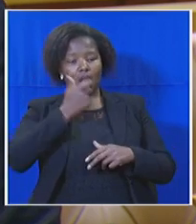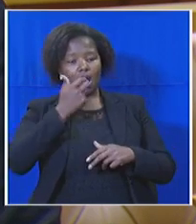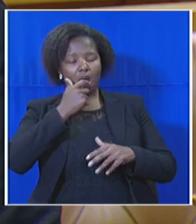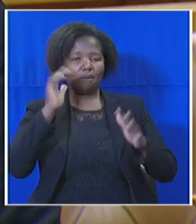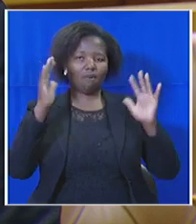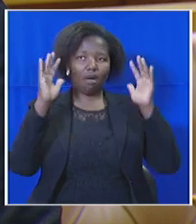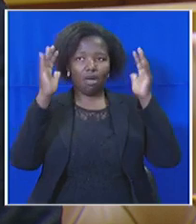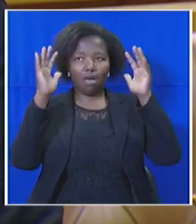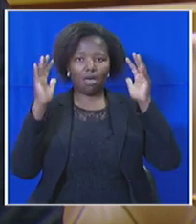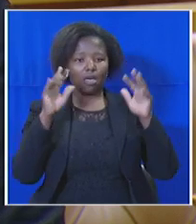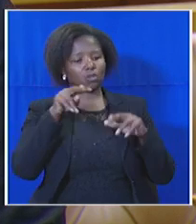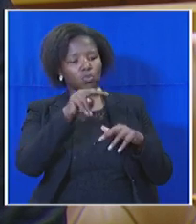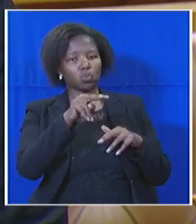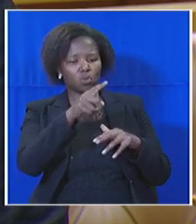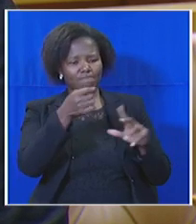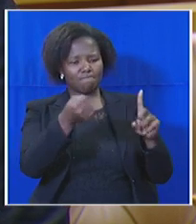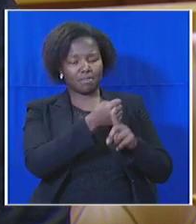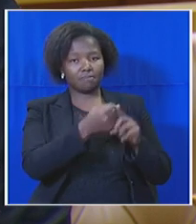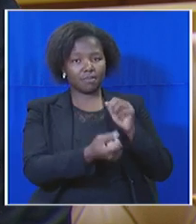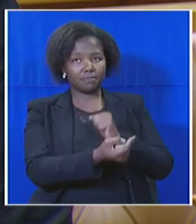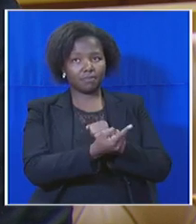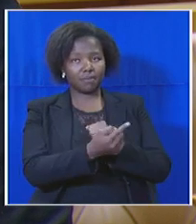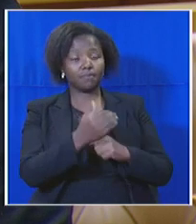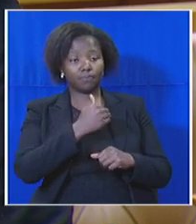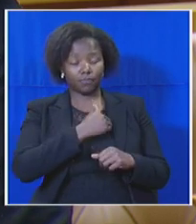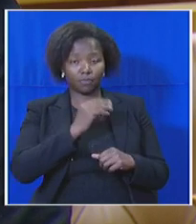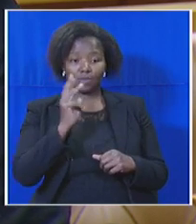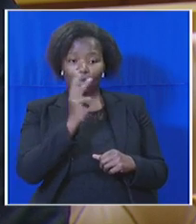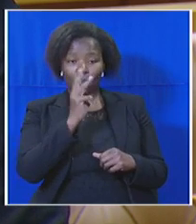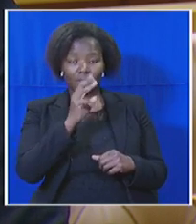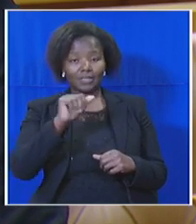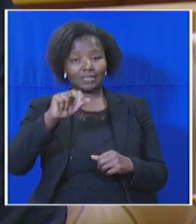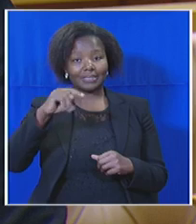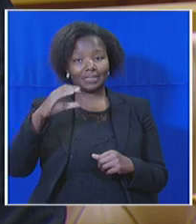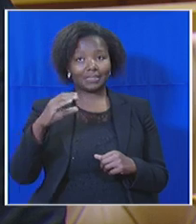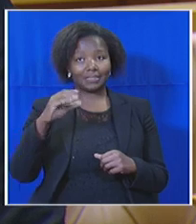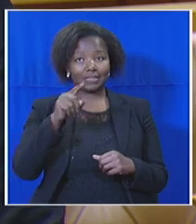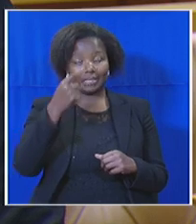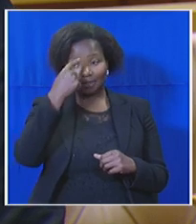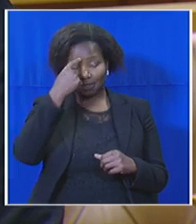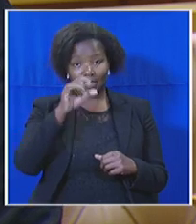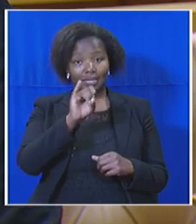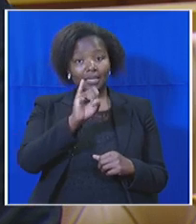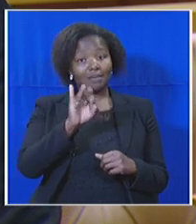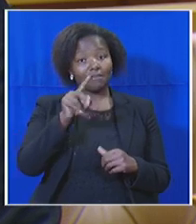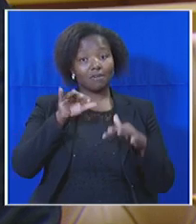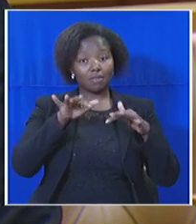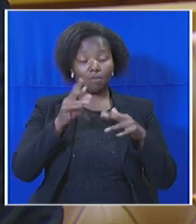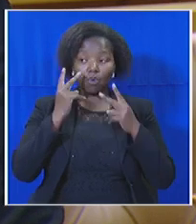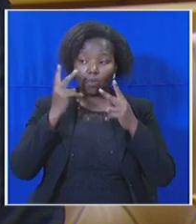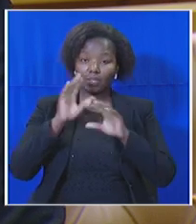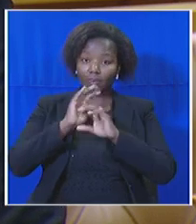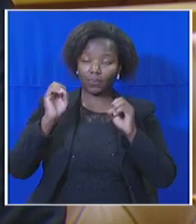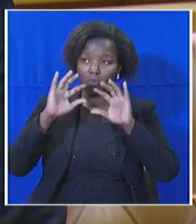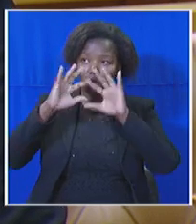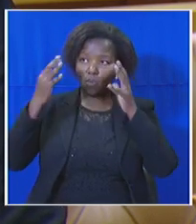such disgusting act. We warn the ANC, if they think people are not watching, if they think the world is not